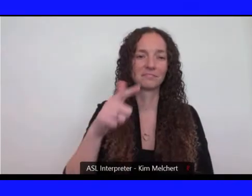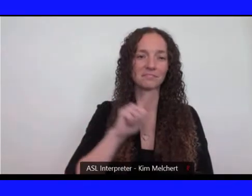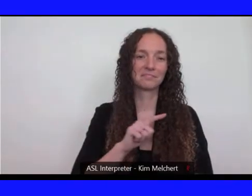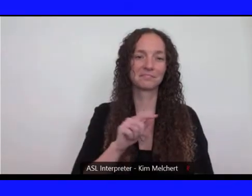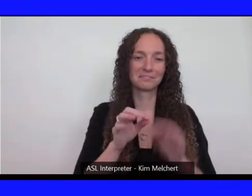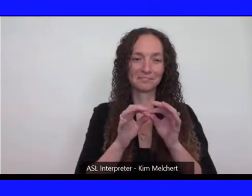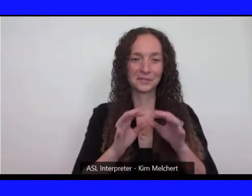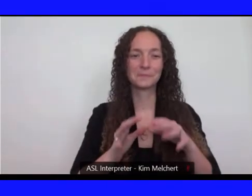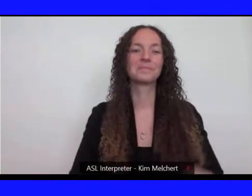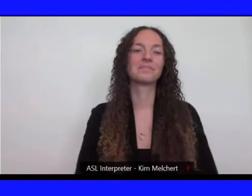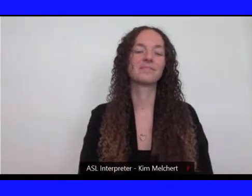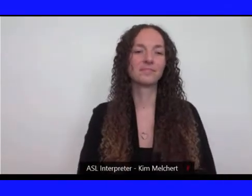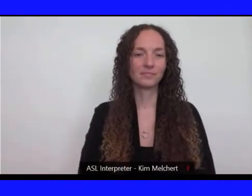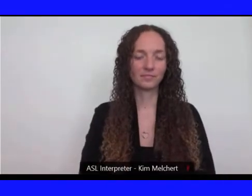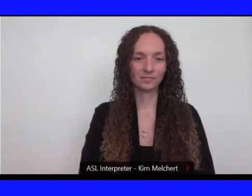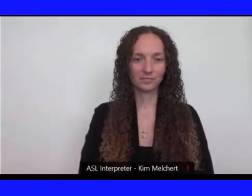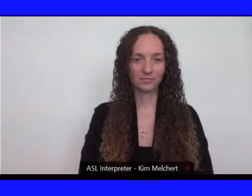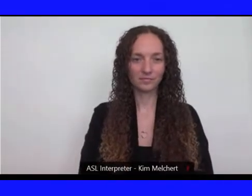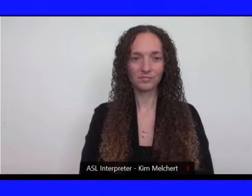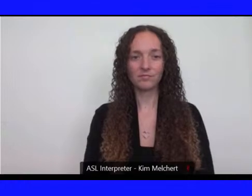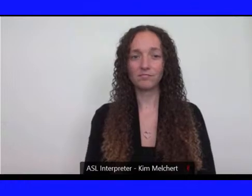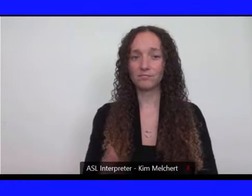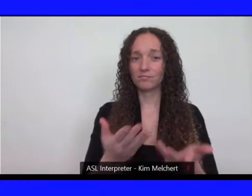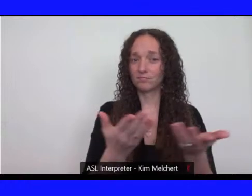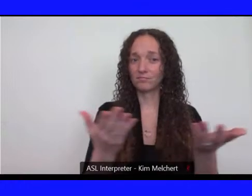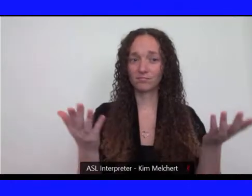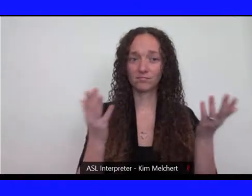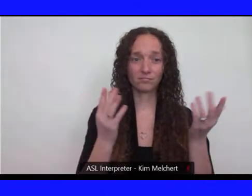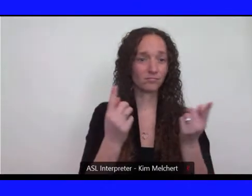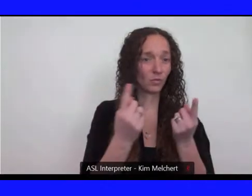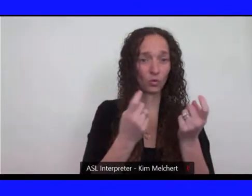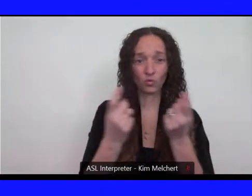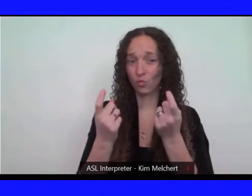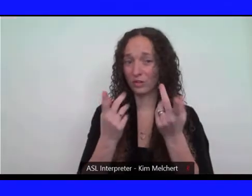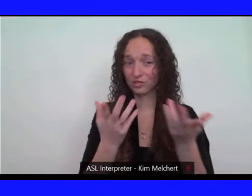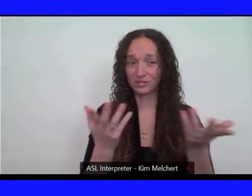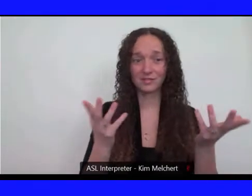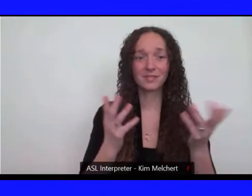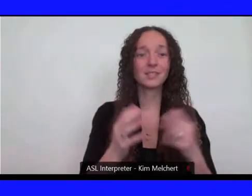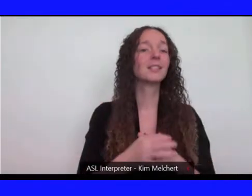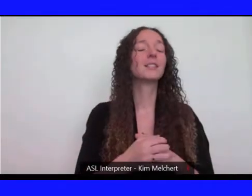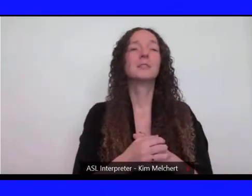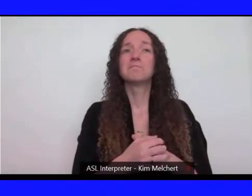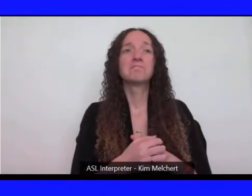side. Thanks. Thank you, Jose. Dr. Katz?